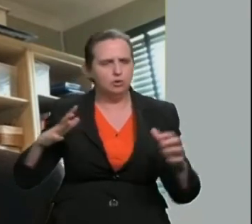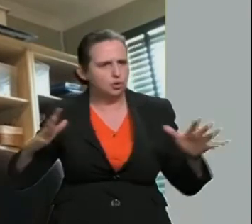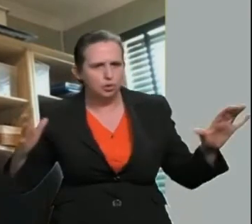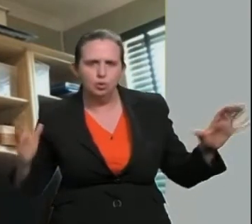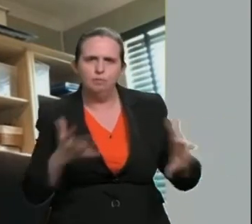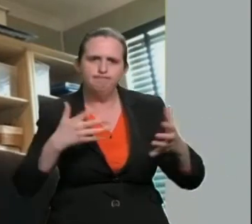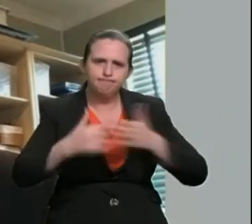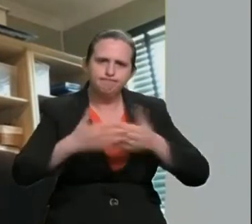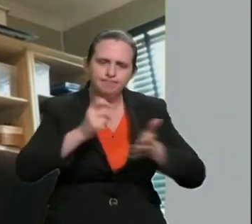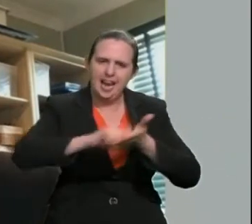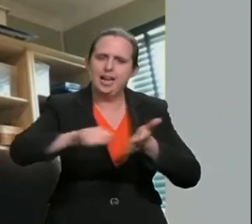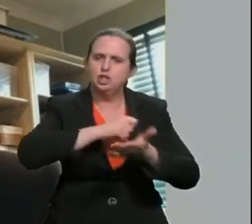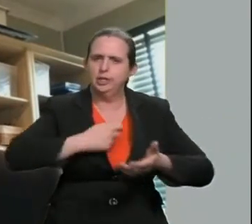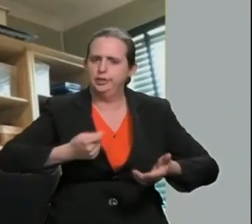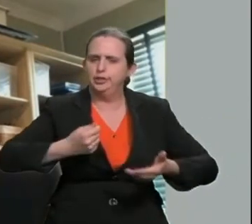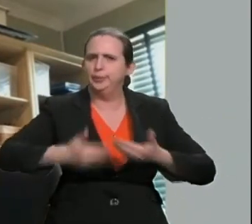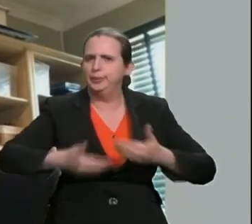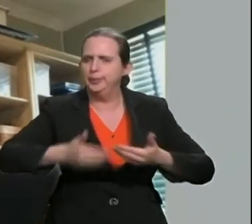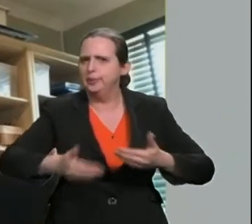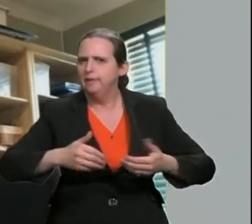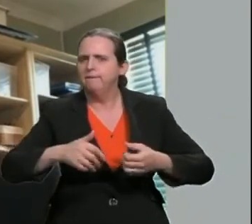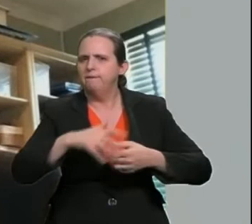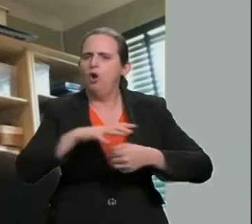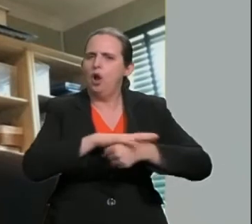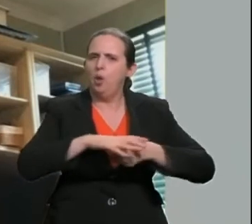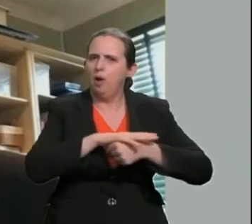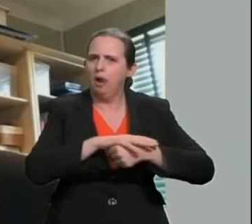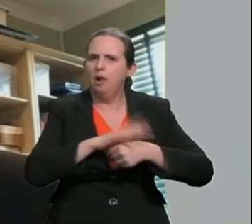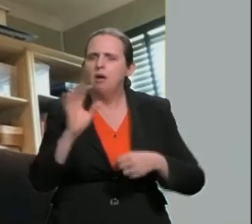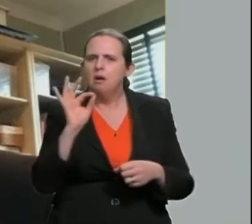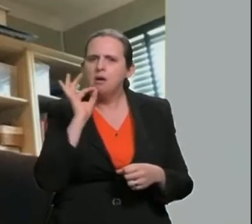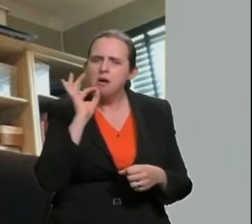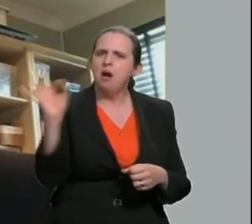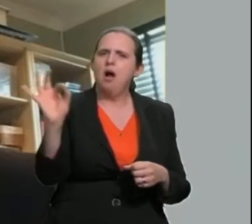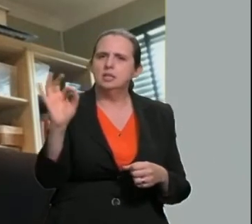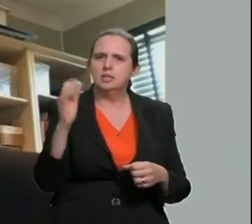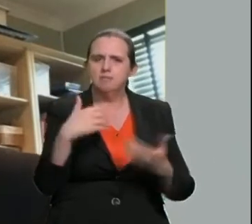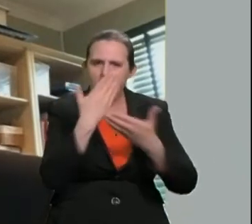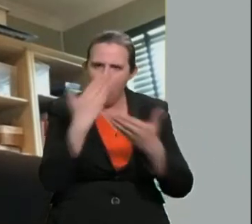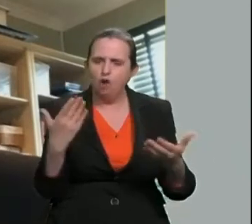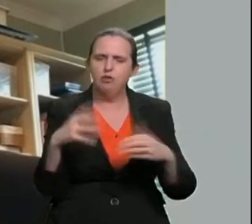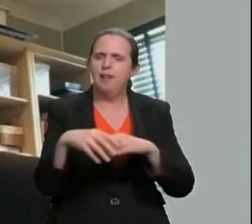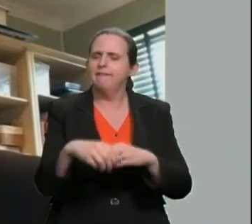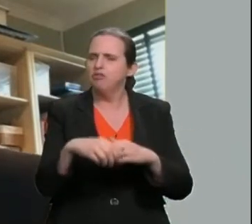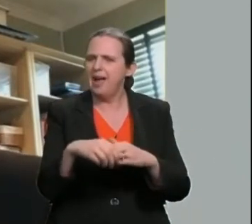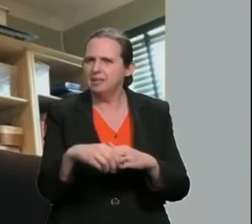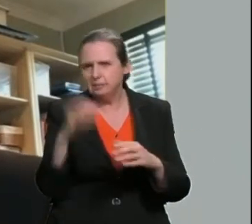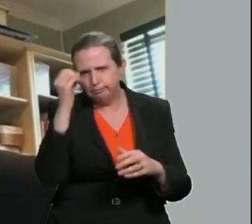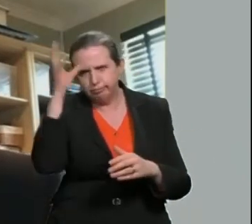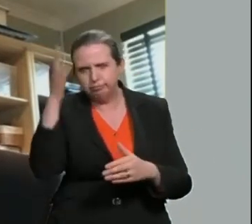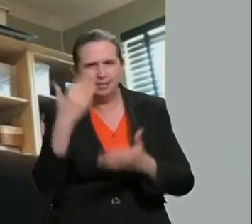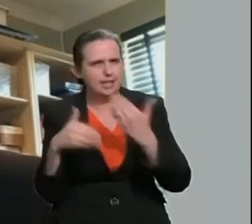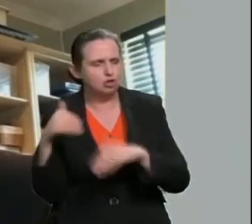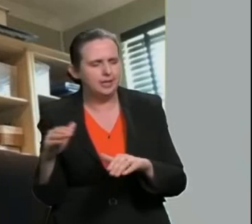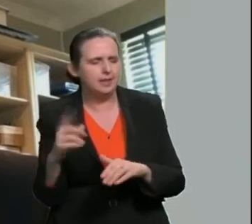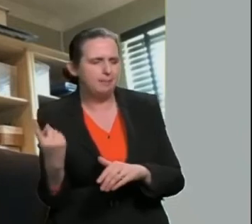opinion quickly. But would my right honourable friend, a proud man of Somerset, who understands history more than most of us, not agree the